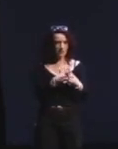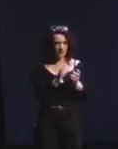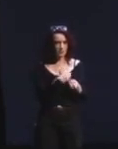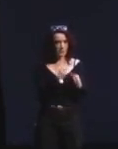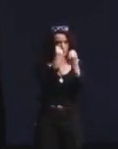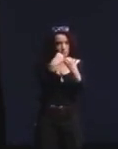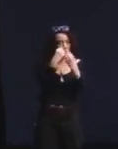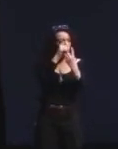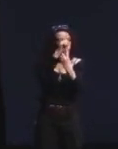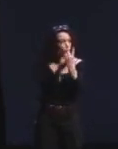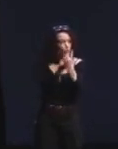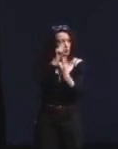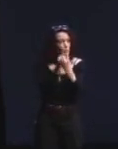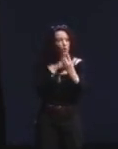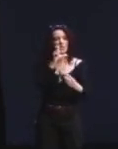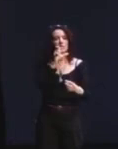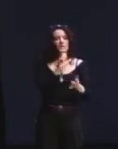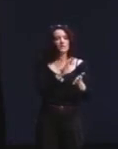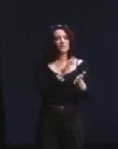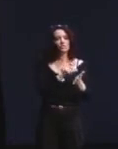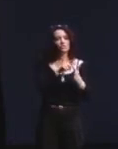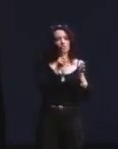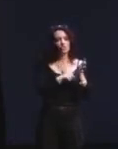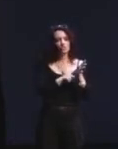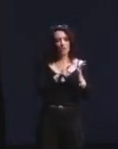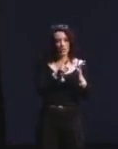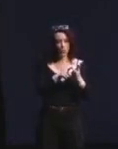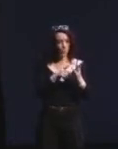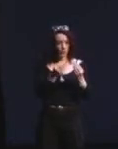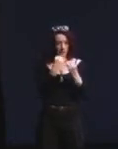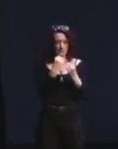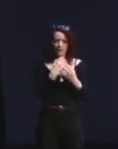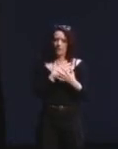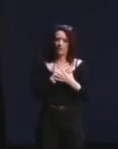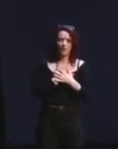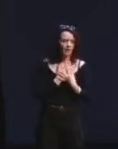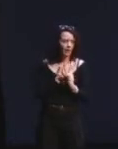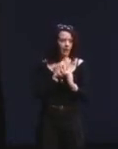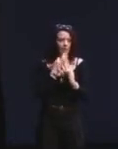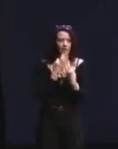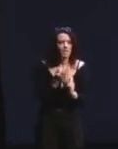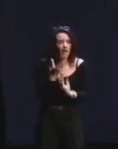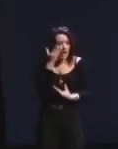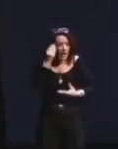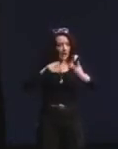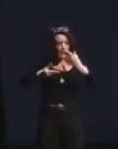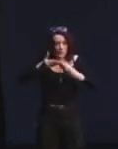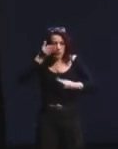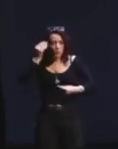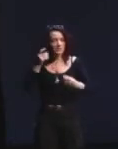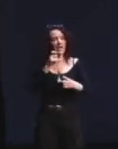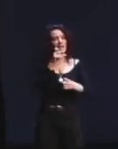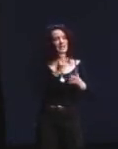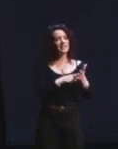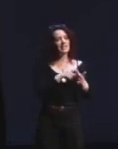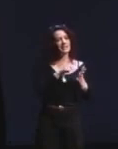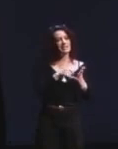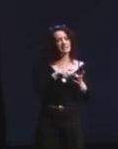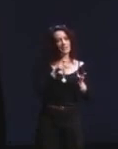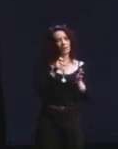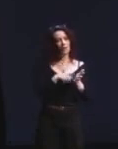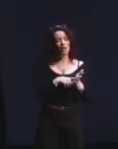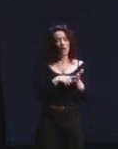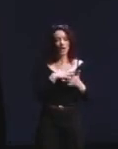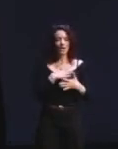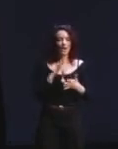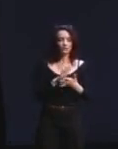receiving one-to-one cello lessons through the OMF, and he really likes his lessons. He's learning mostly in a classical vernacular, but he really enjoys that.